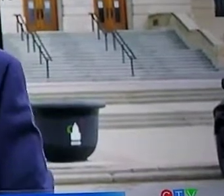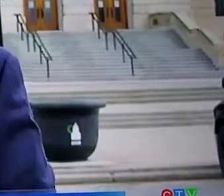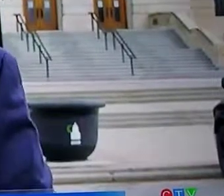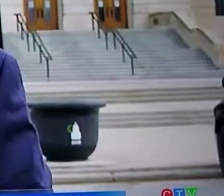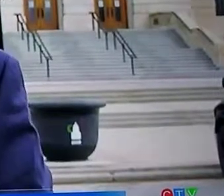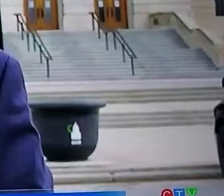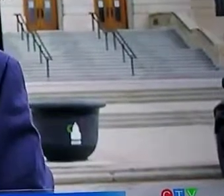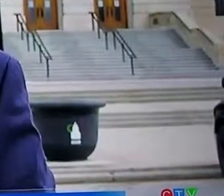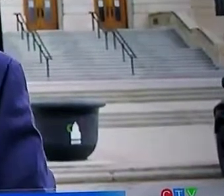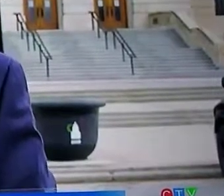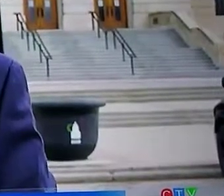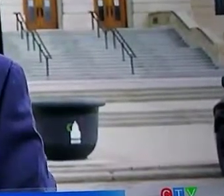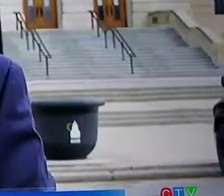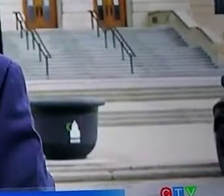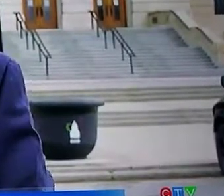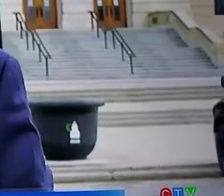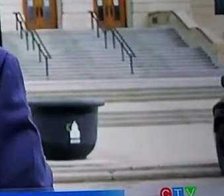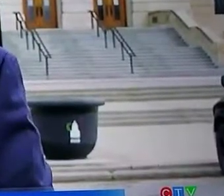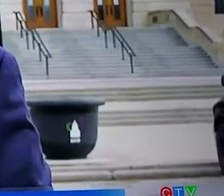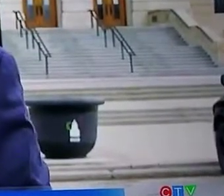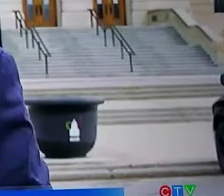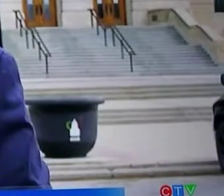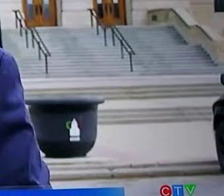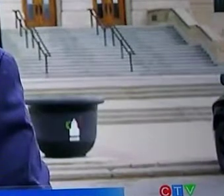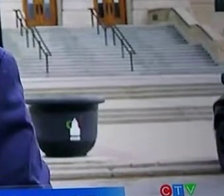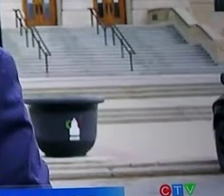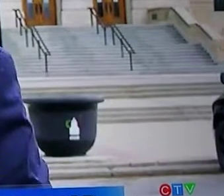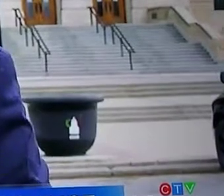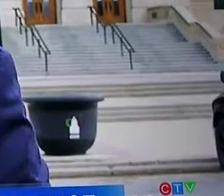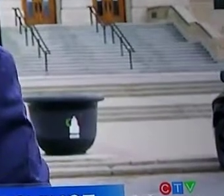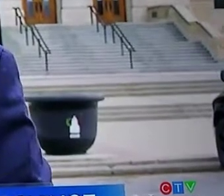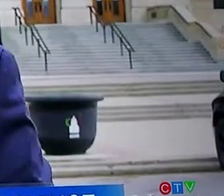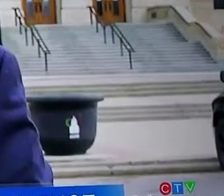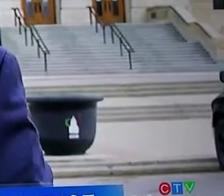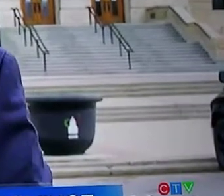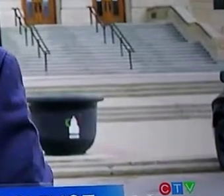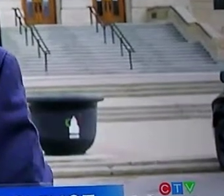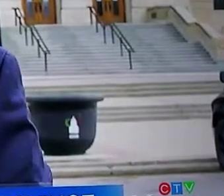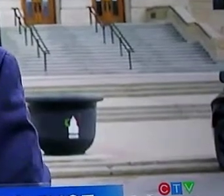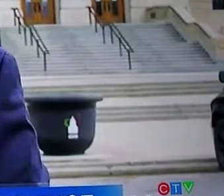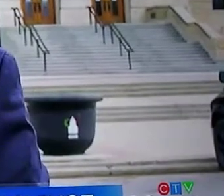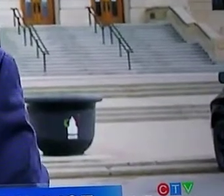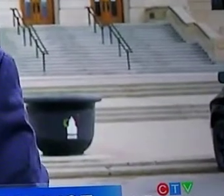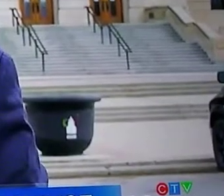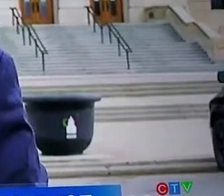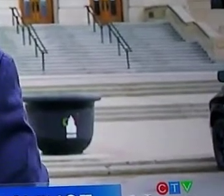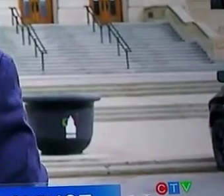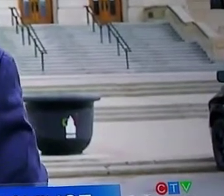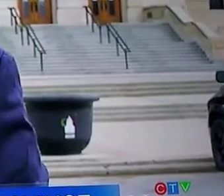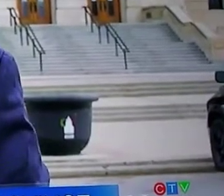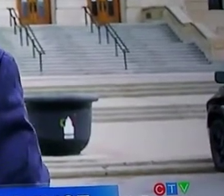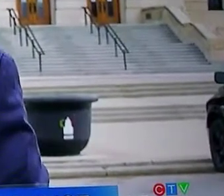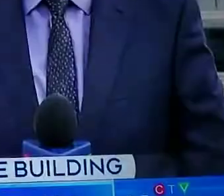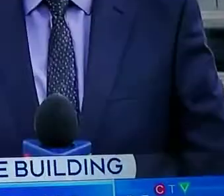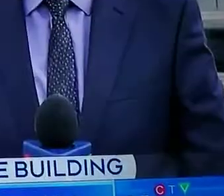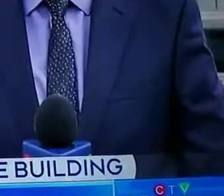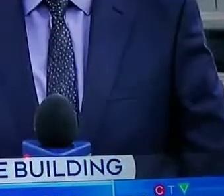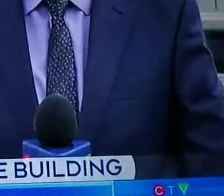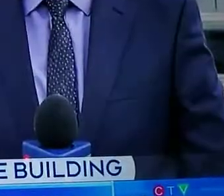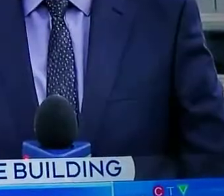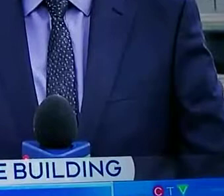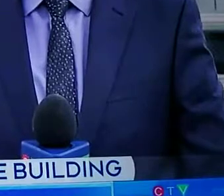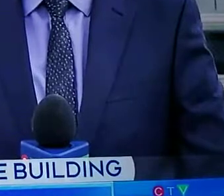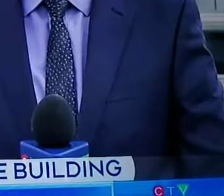going to have to balance all of these things, offer some encouragement, and take a very cautious approach going forward. All